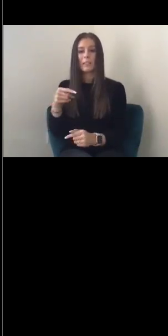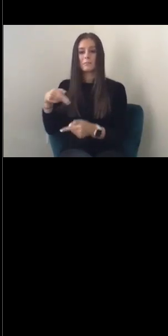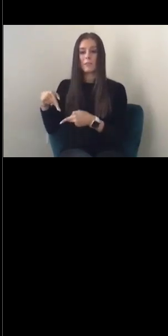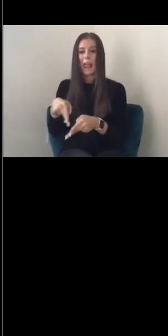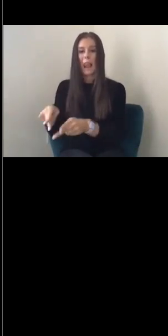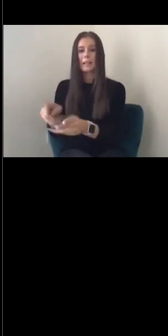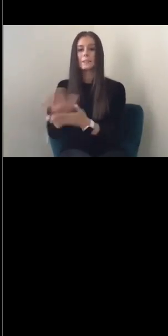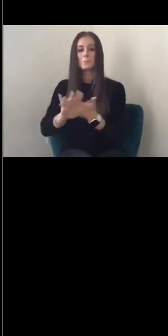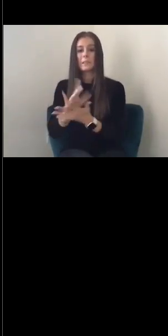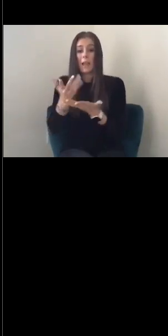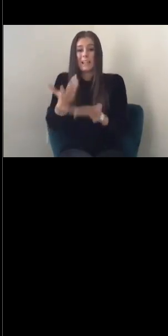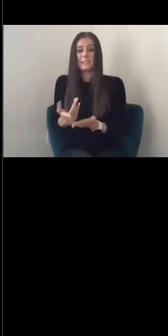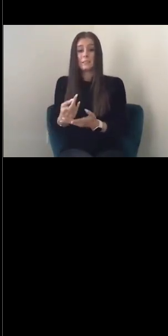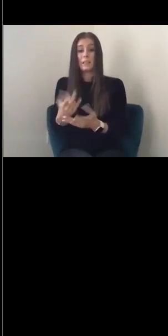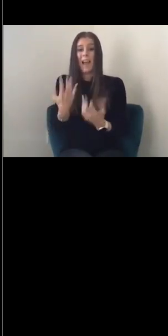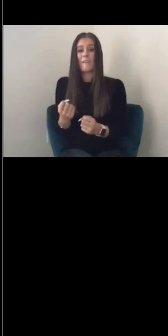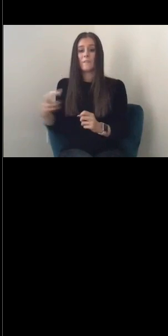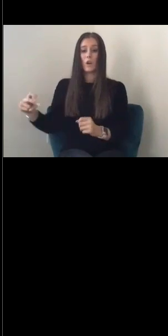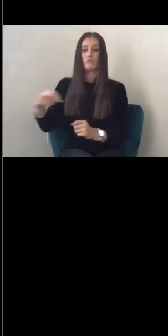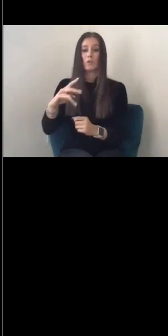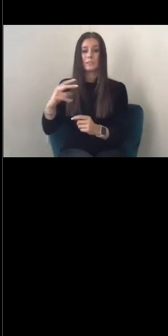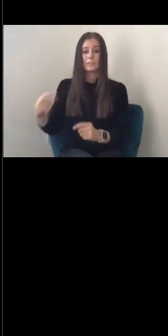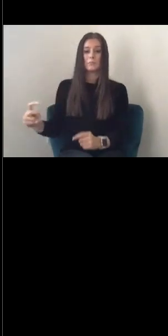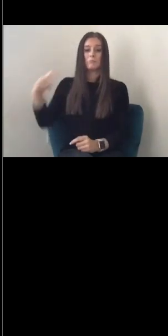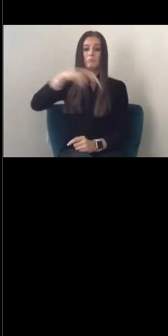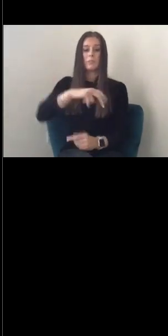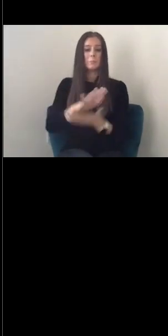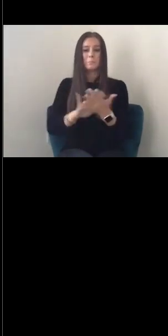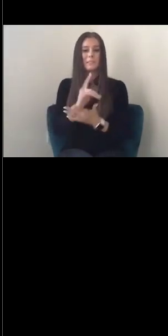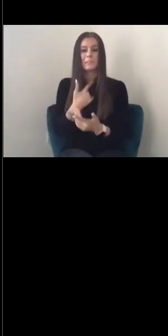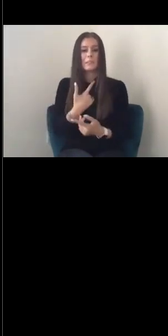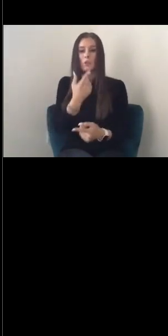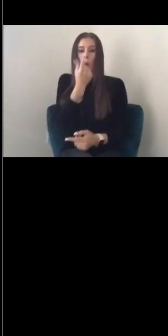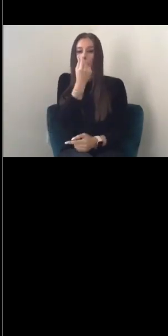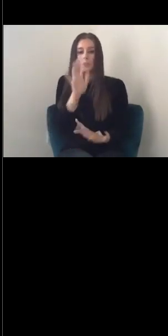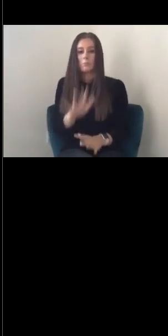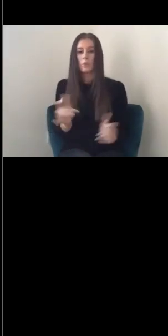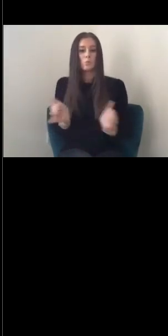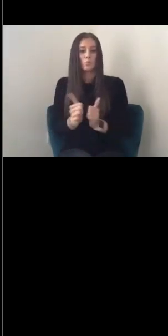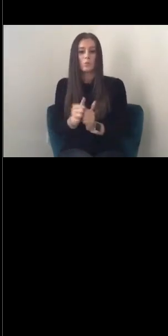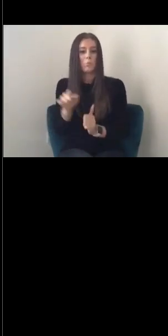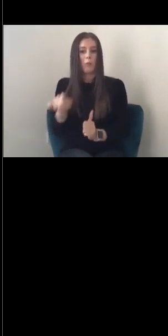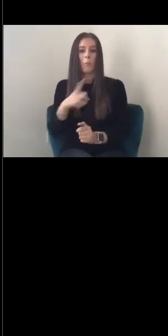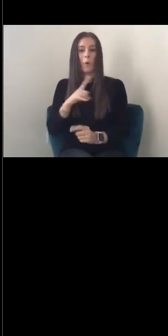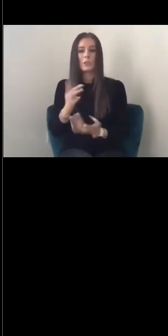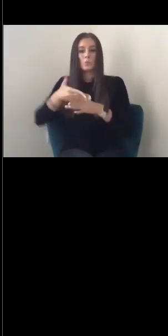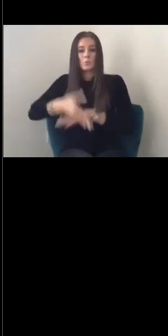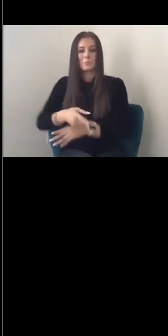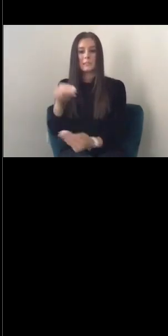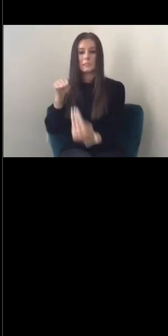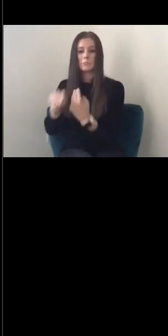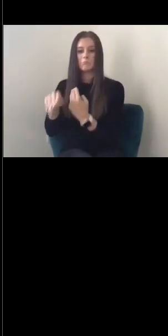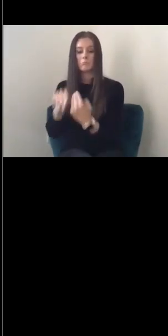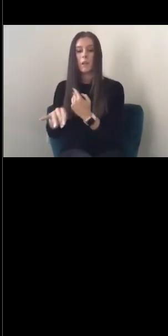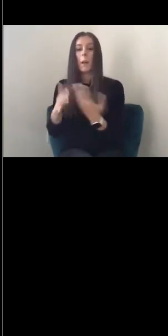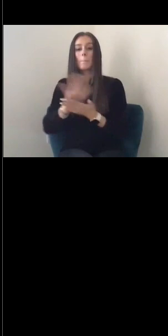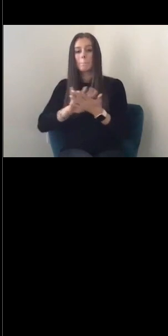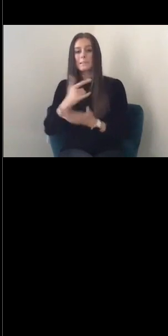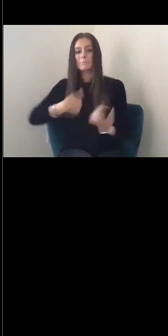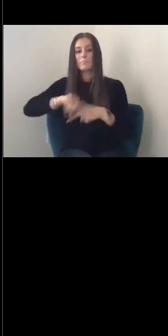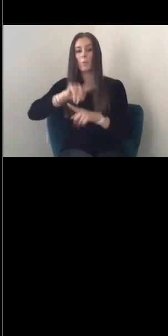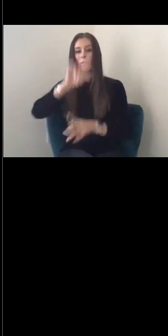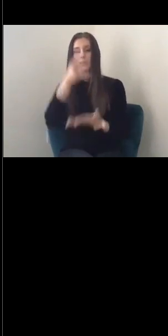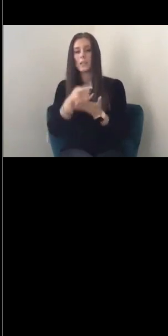existing crossing points to the south of the junction would no longer be feasible. So we now propose a footbridge over